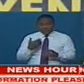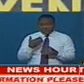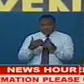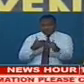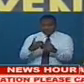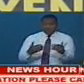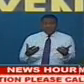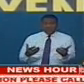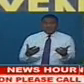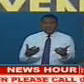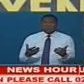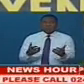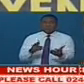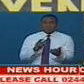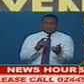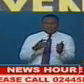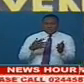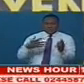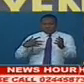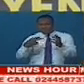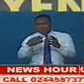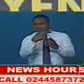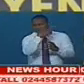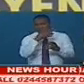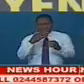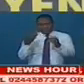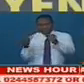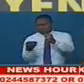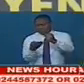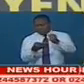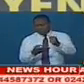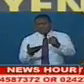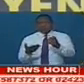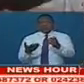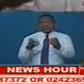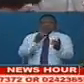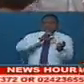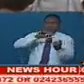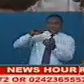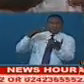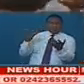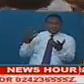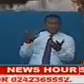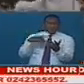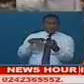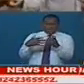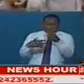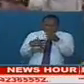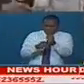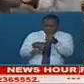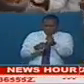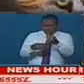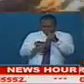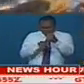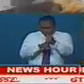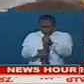when I talk about processors. Those who are doing fresh cuts, those who are doing the exports, those who are doing the juice. They